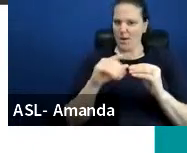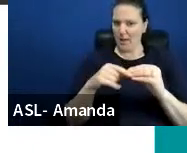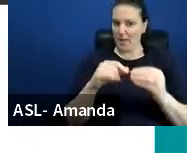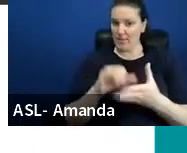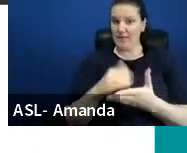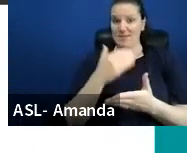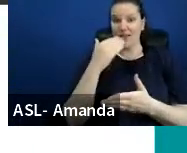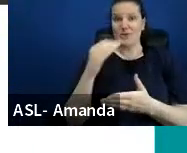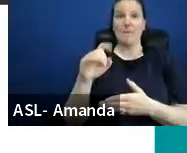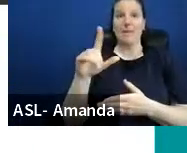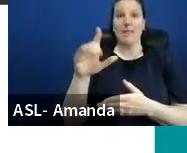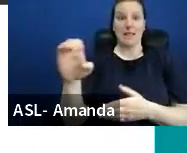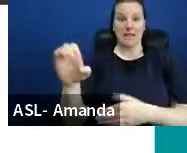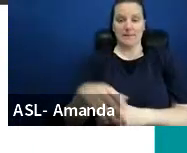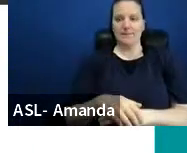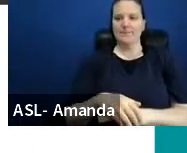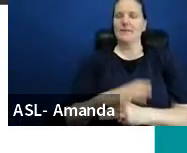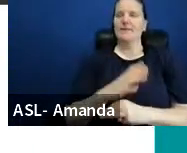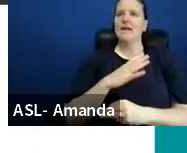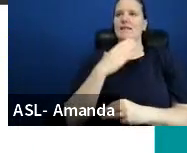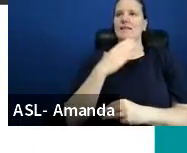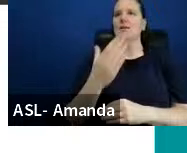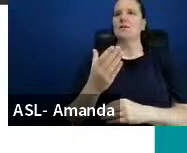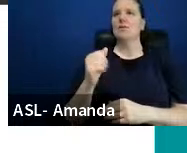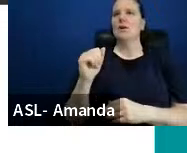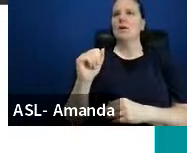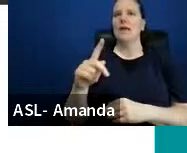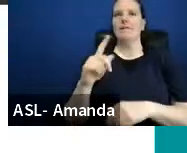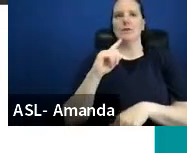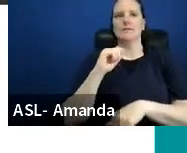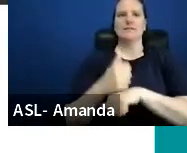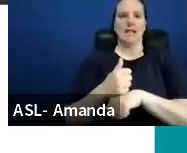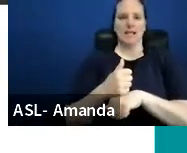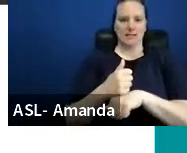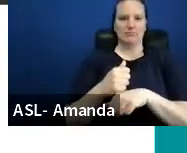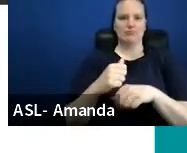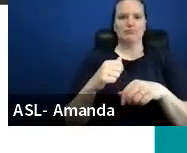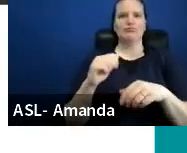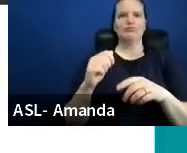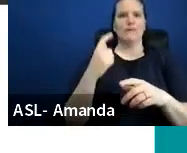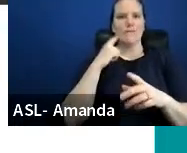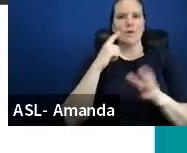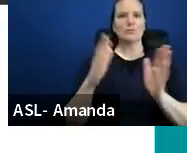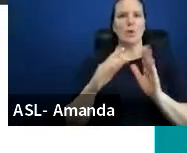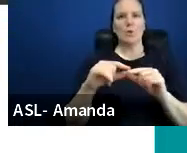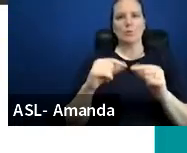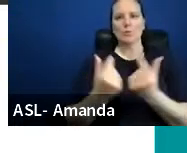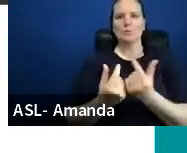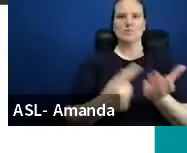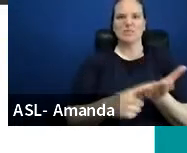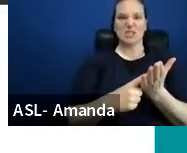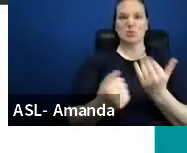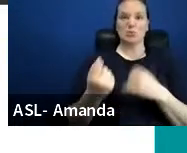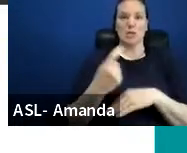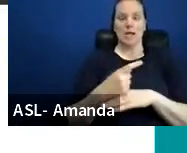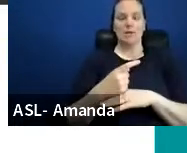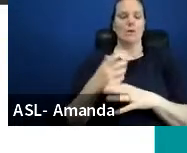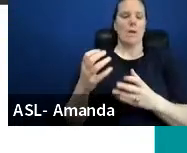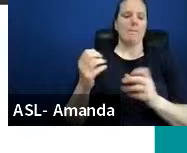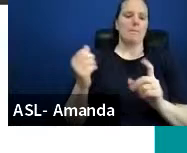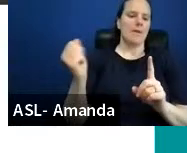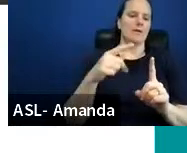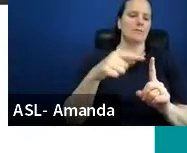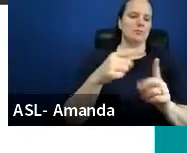Thank you, Emily. Thank you. Okay, so to set the framing for our small group discussions today, we wanted to bring back some